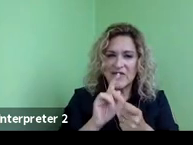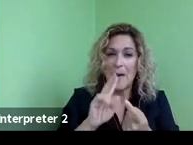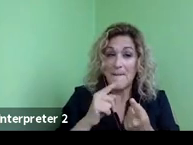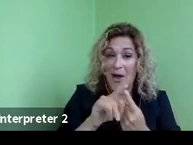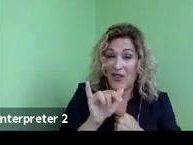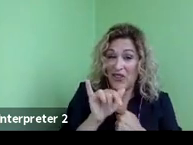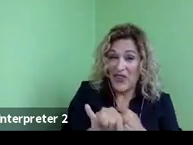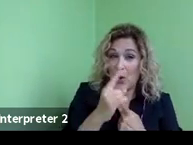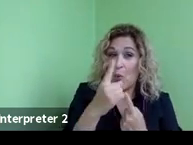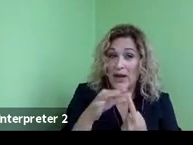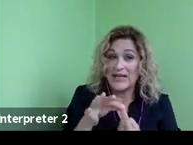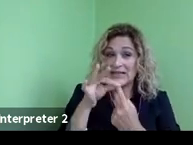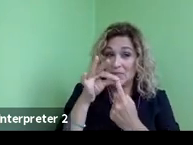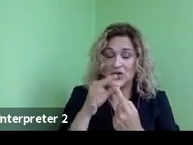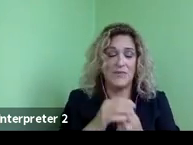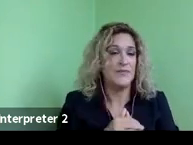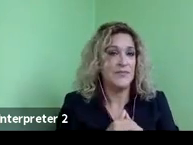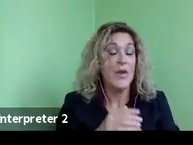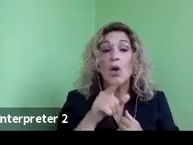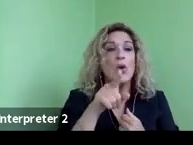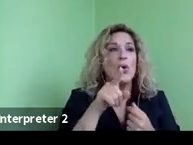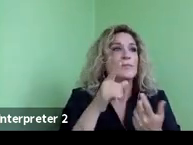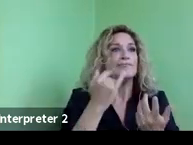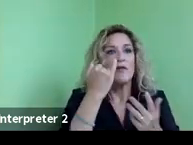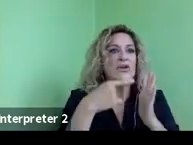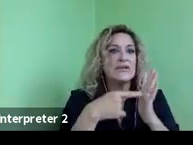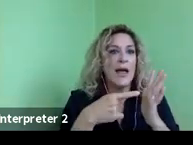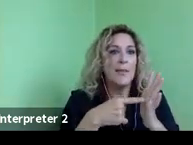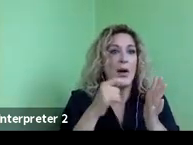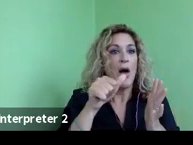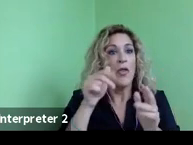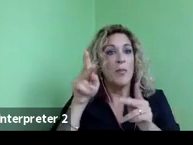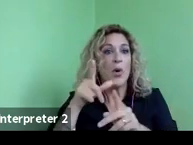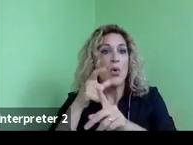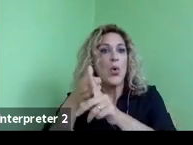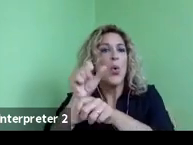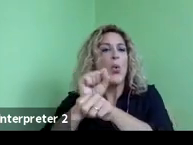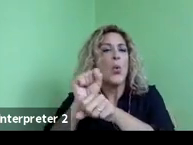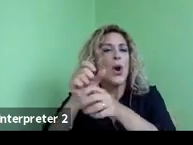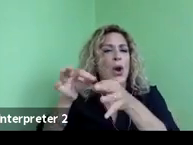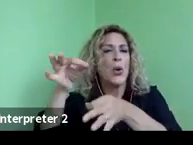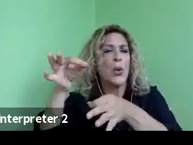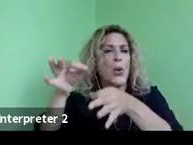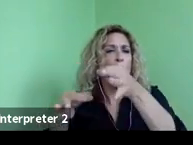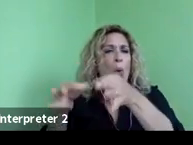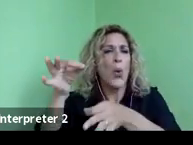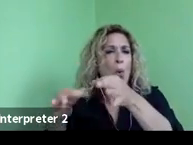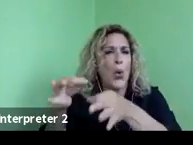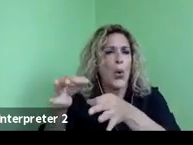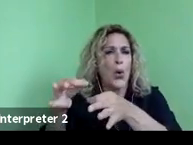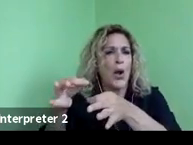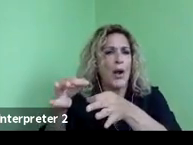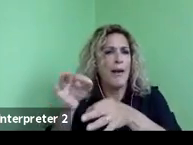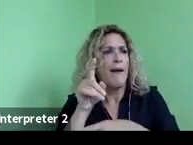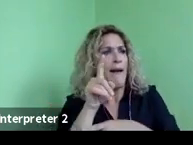just you get a phone call from a colleague who works at the court and they ask for something and you just provide it to them. That is not